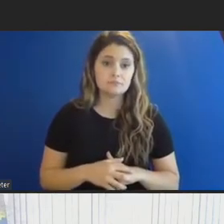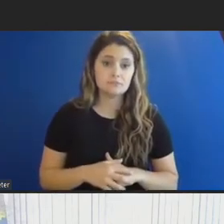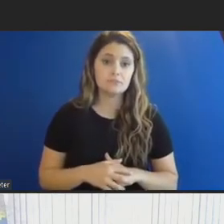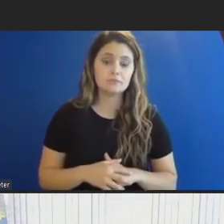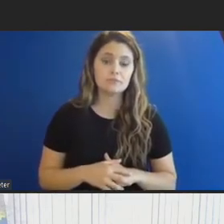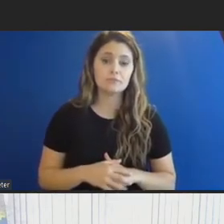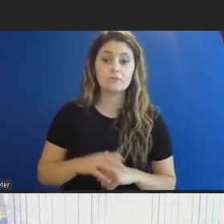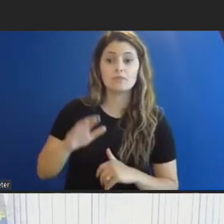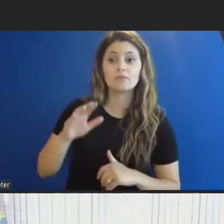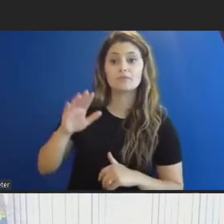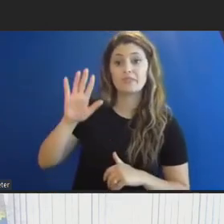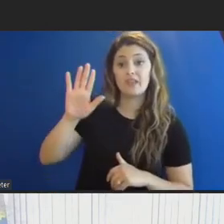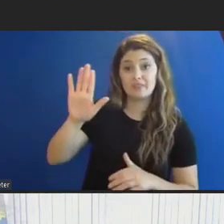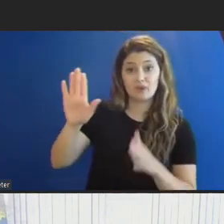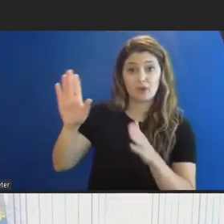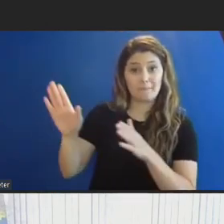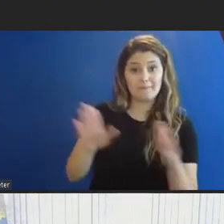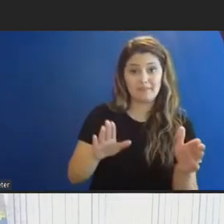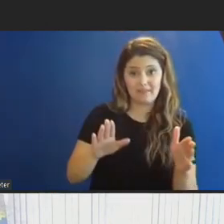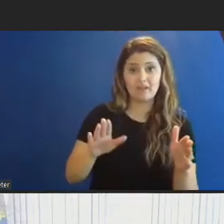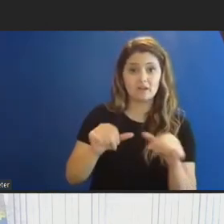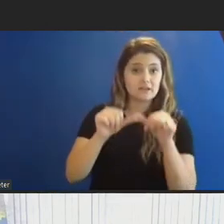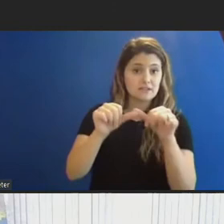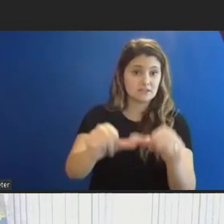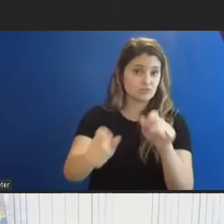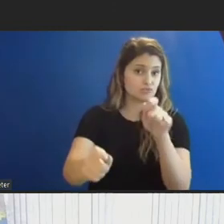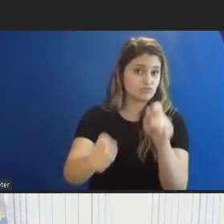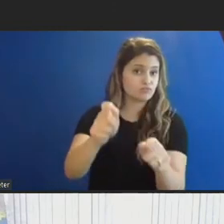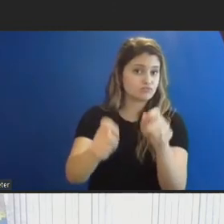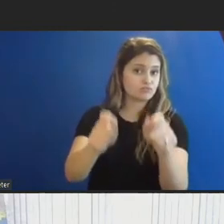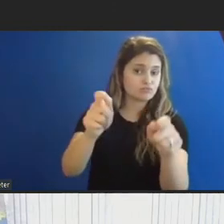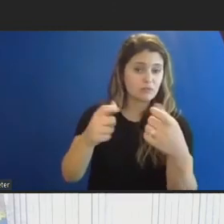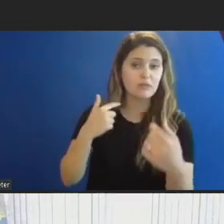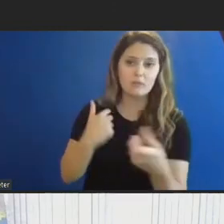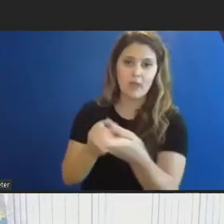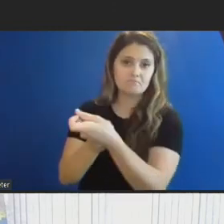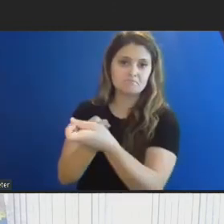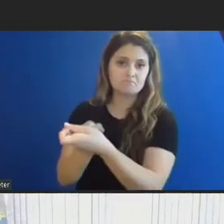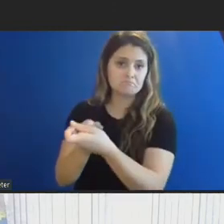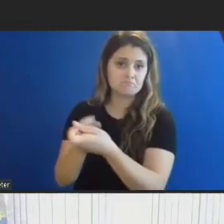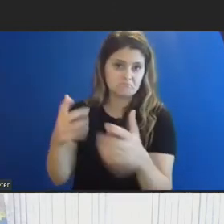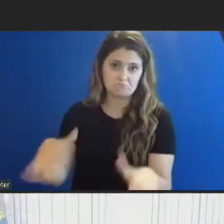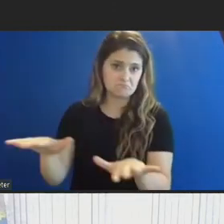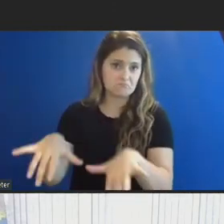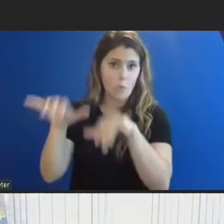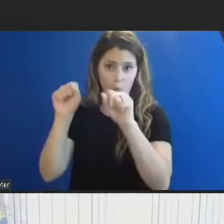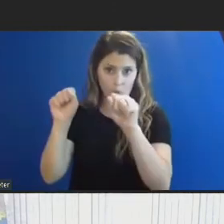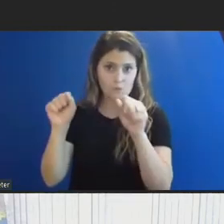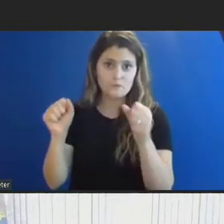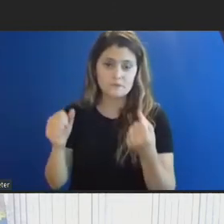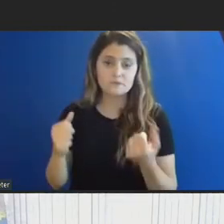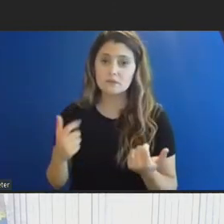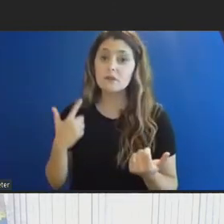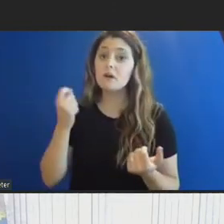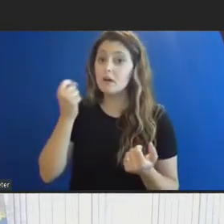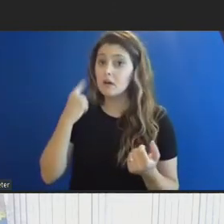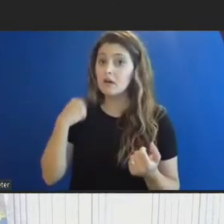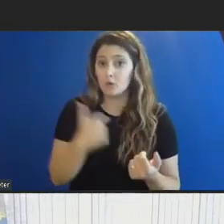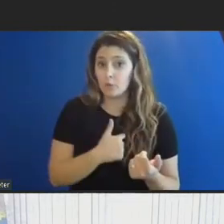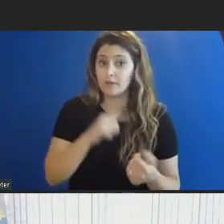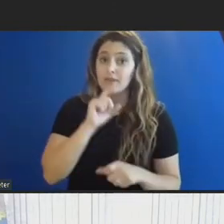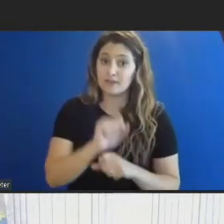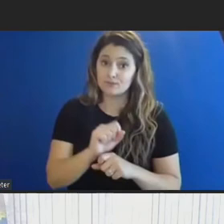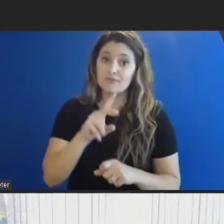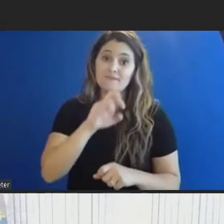Their plan has continued to evolve. We are supportive of them having the fair. In fact, we were actually